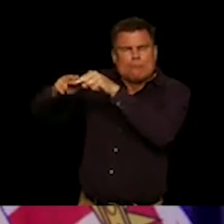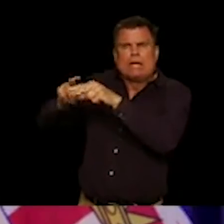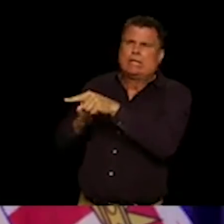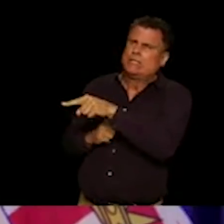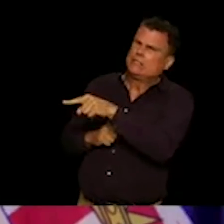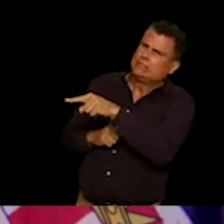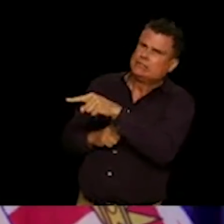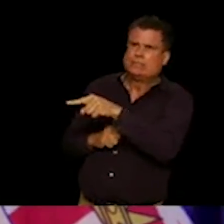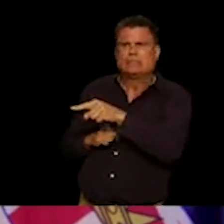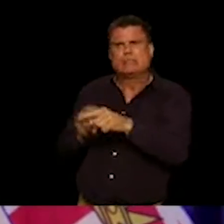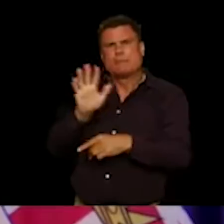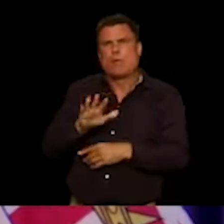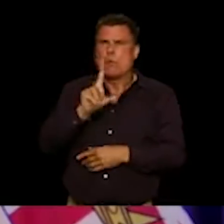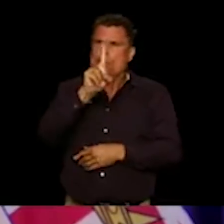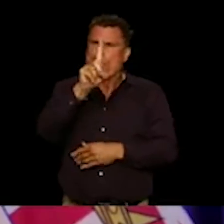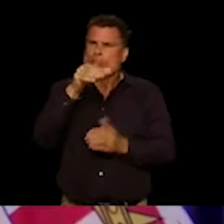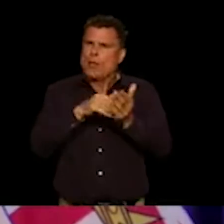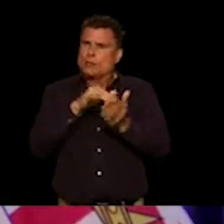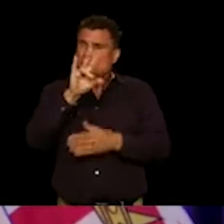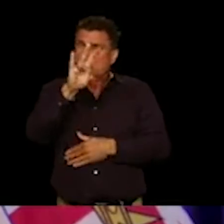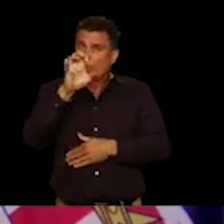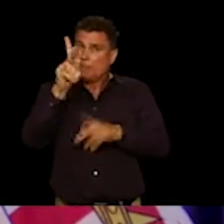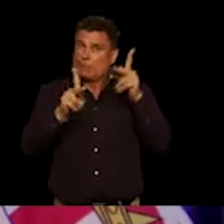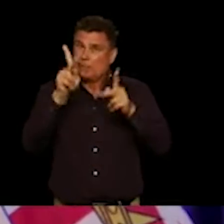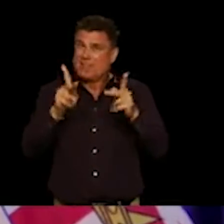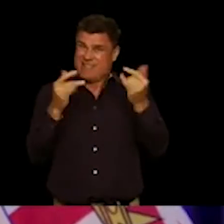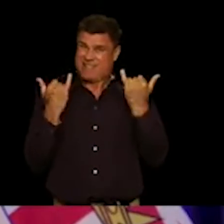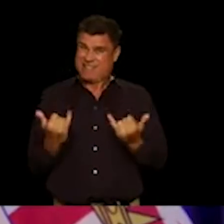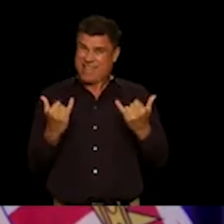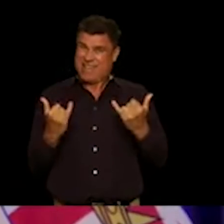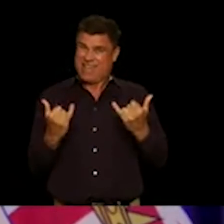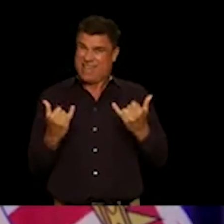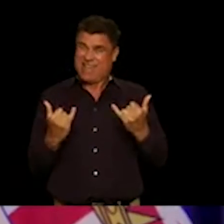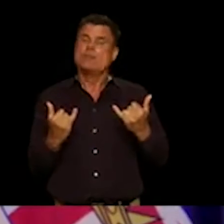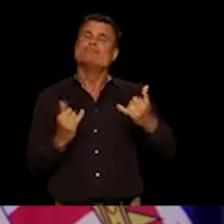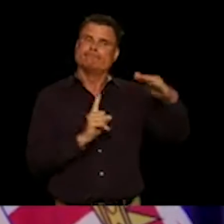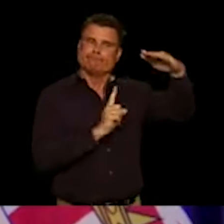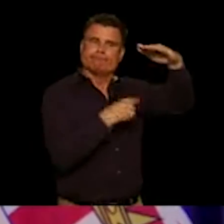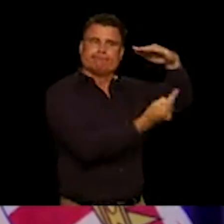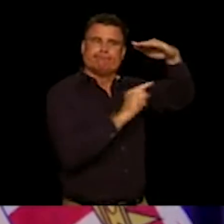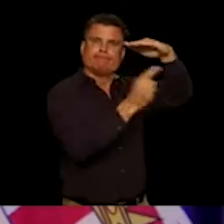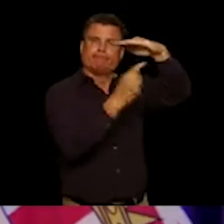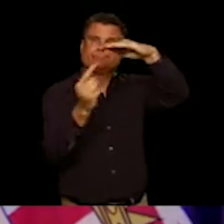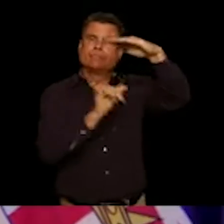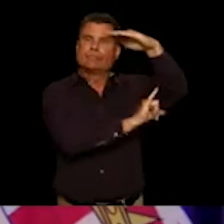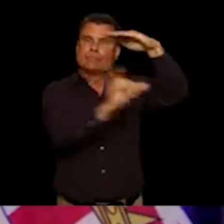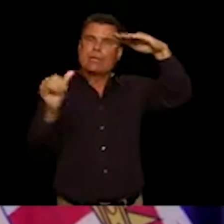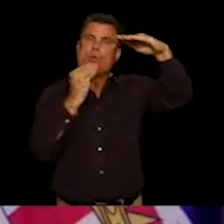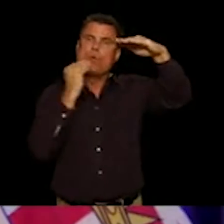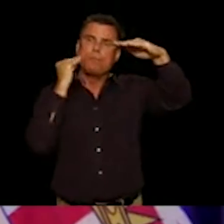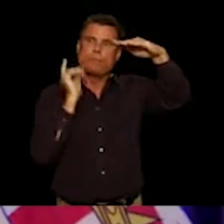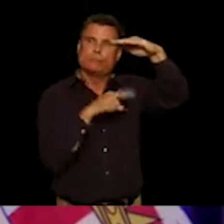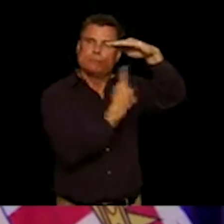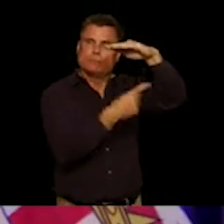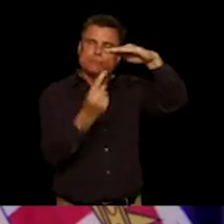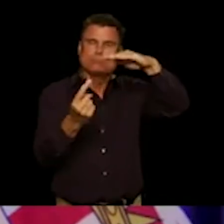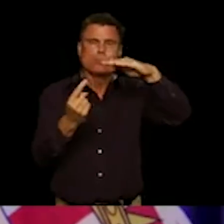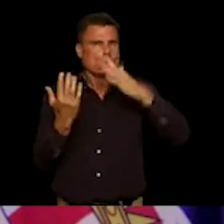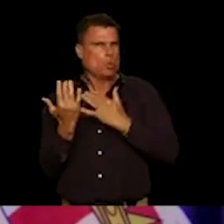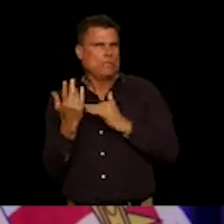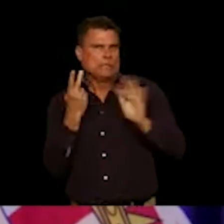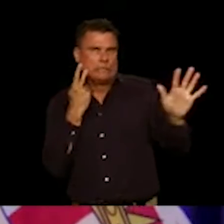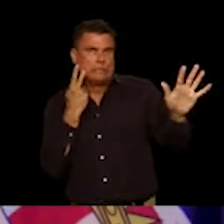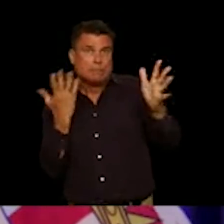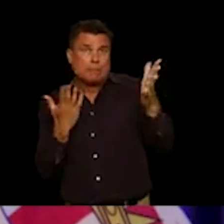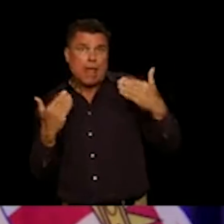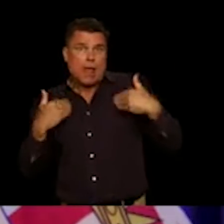up around 1,700 people who have been in contact and that we're following up on a daily basis. So we have the resources